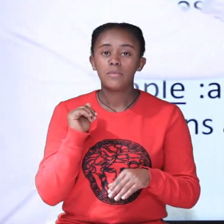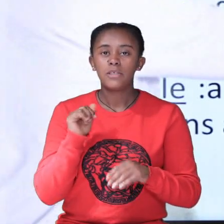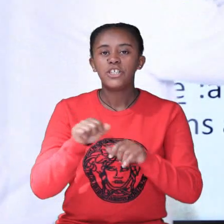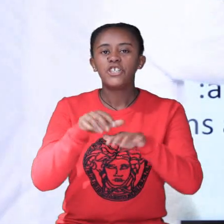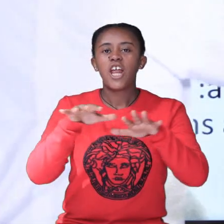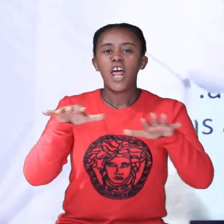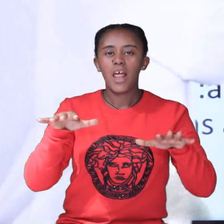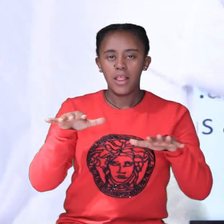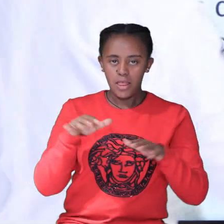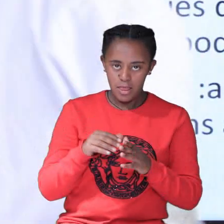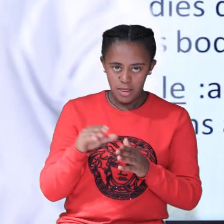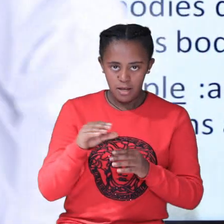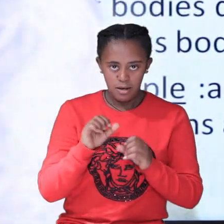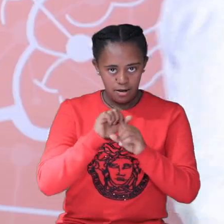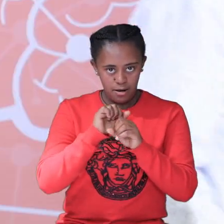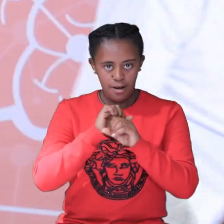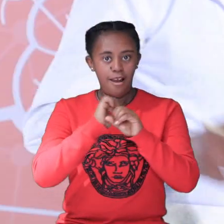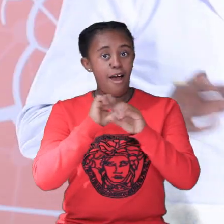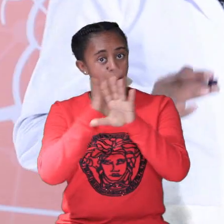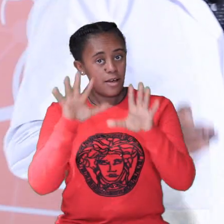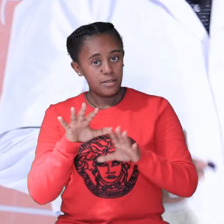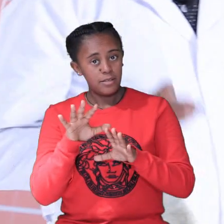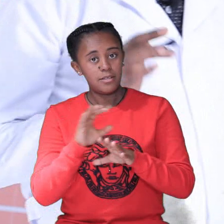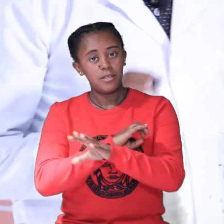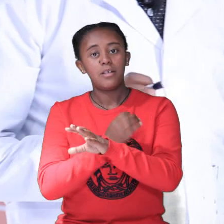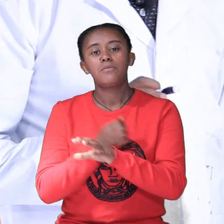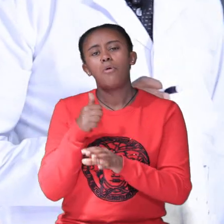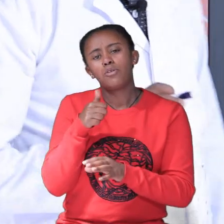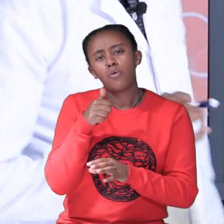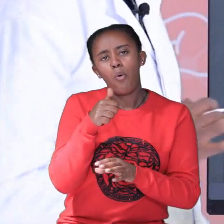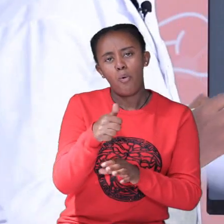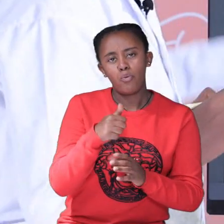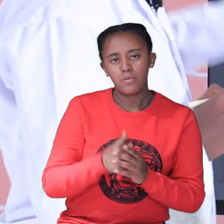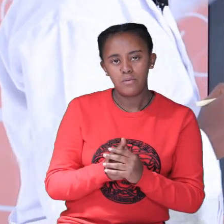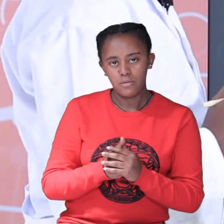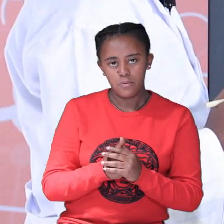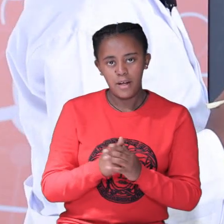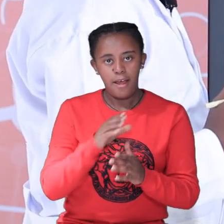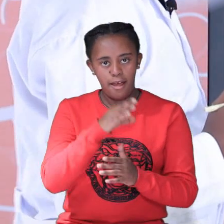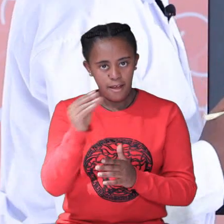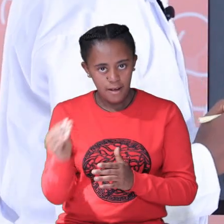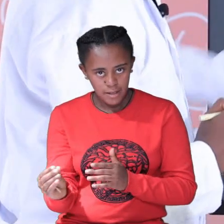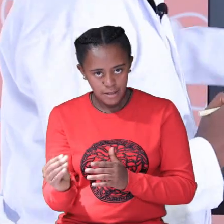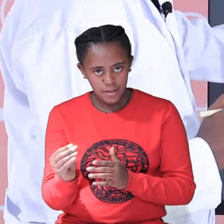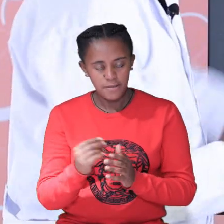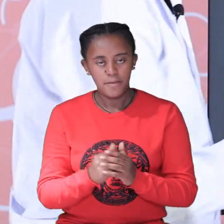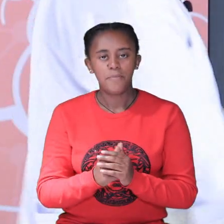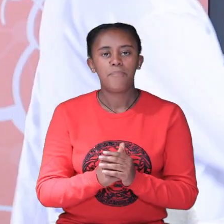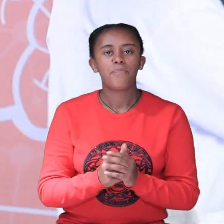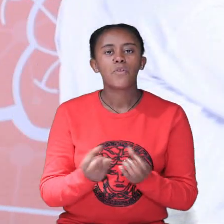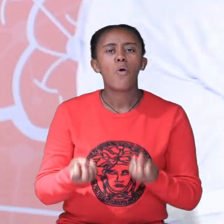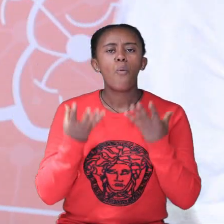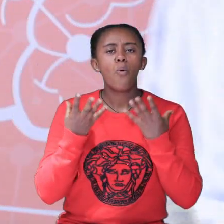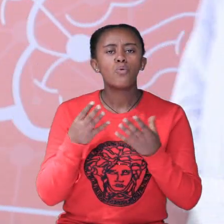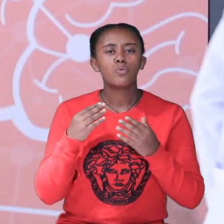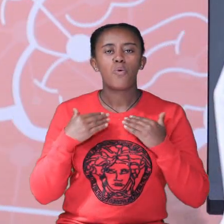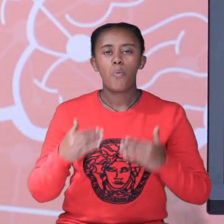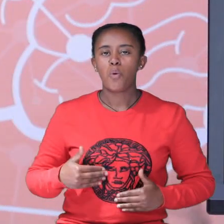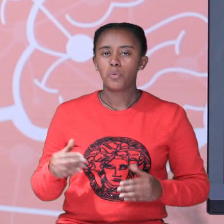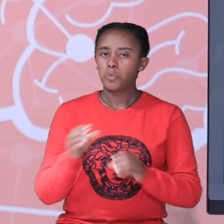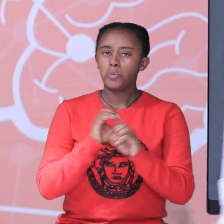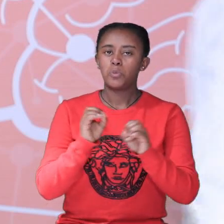generate light energy by their own. And most bodies do not